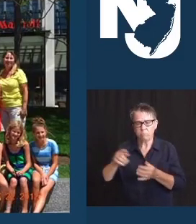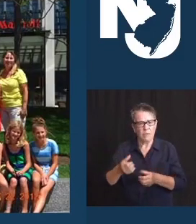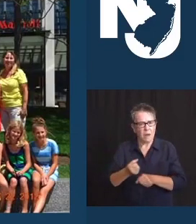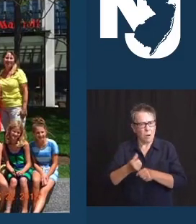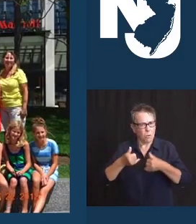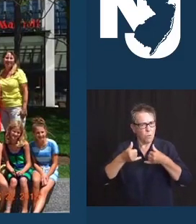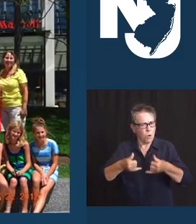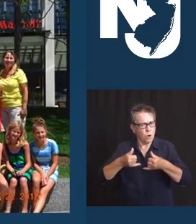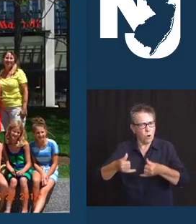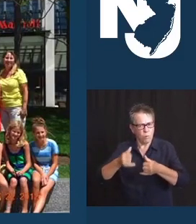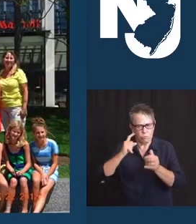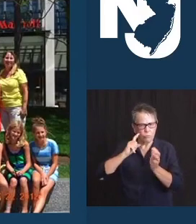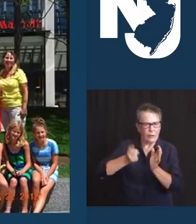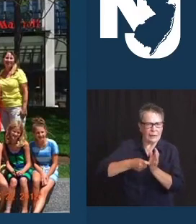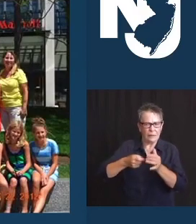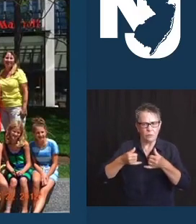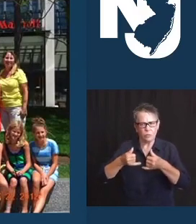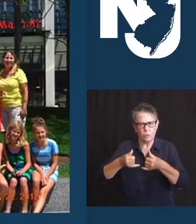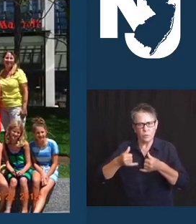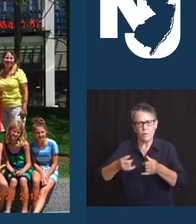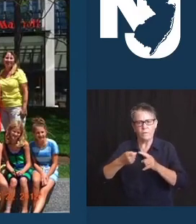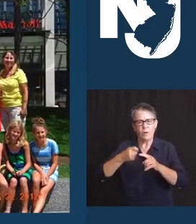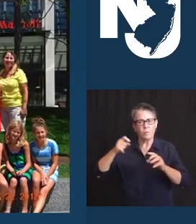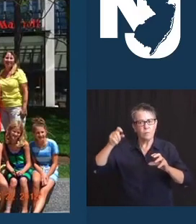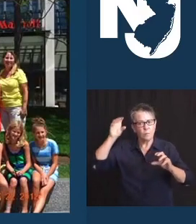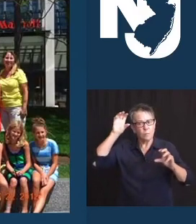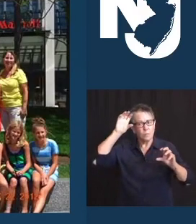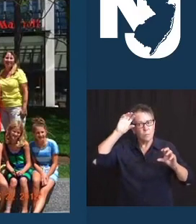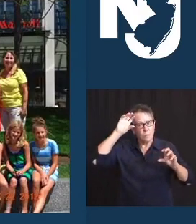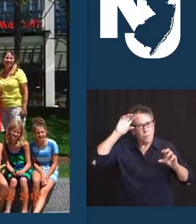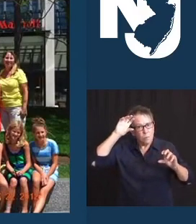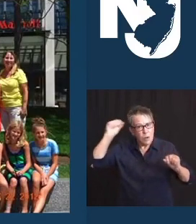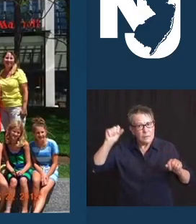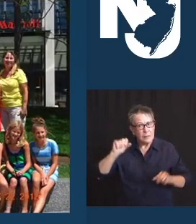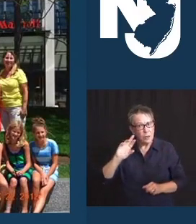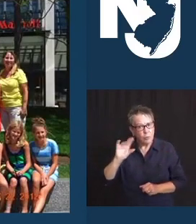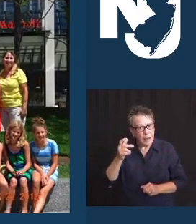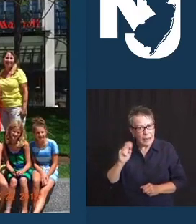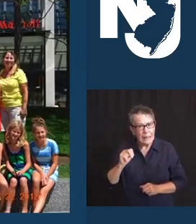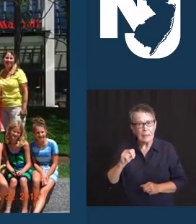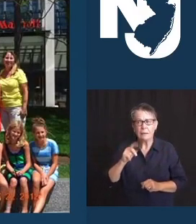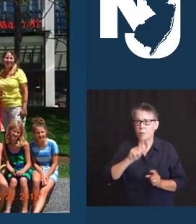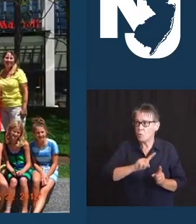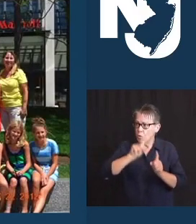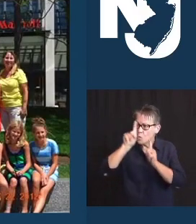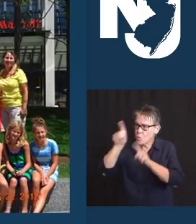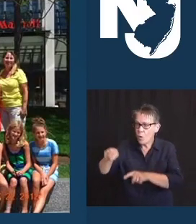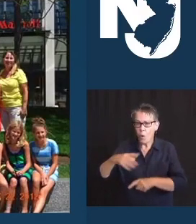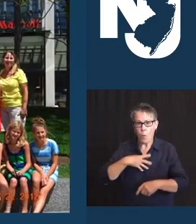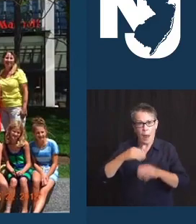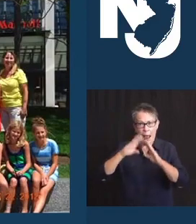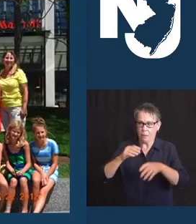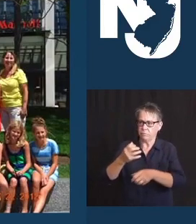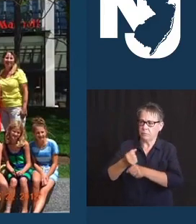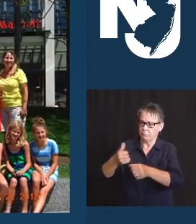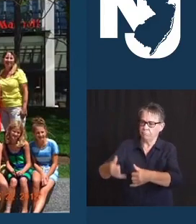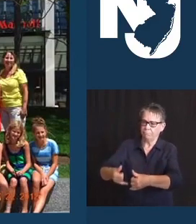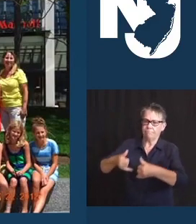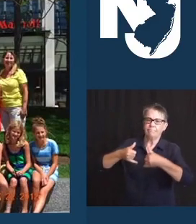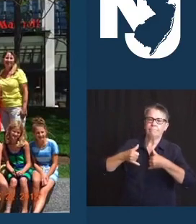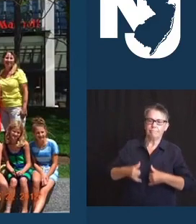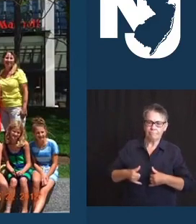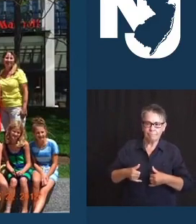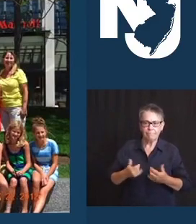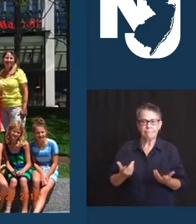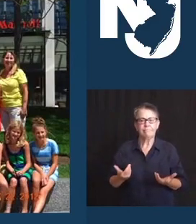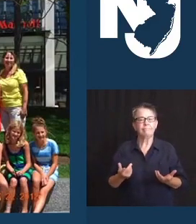award from President Ronald Reagan at the White House. For his more than half-century of teaching, advising, and improving agriculture,